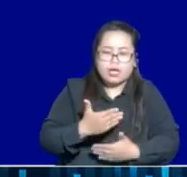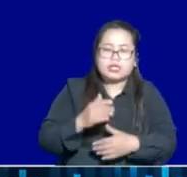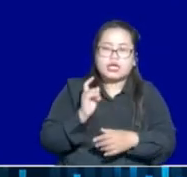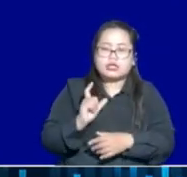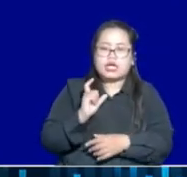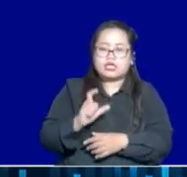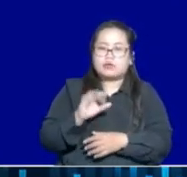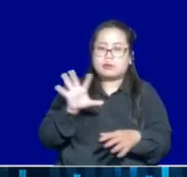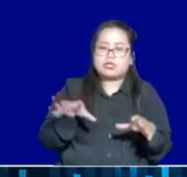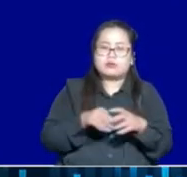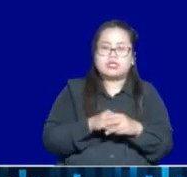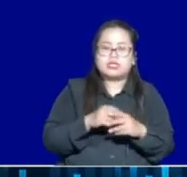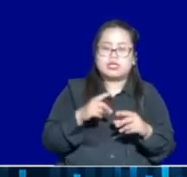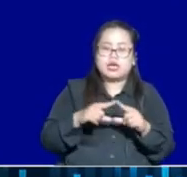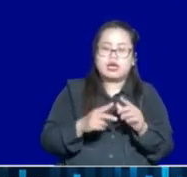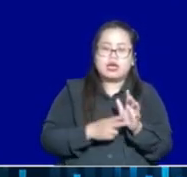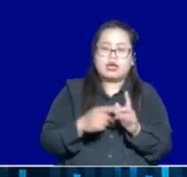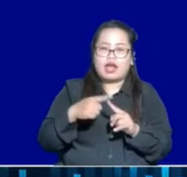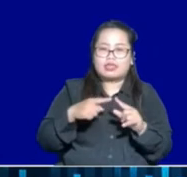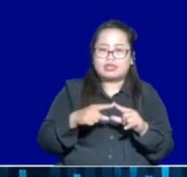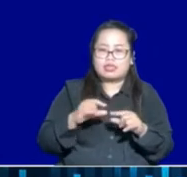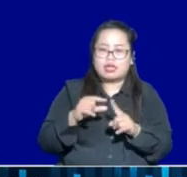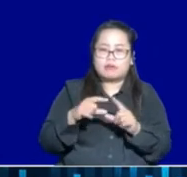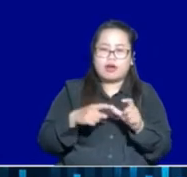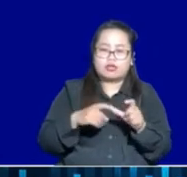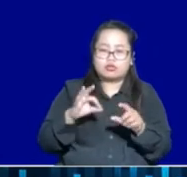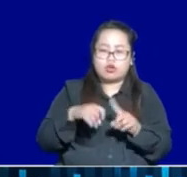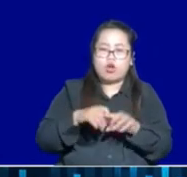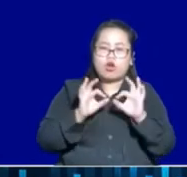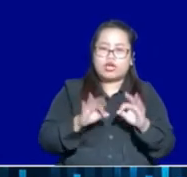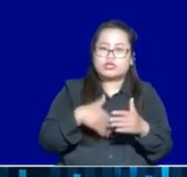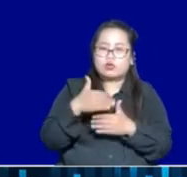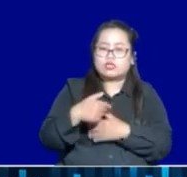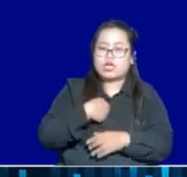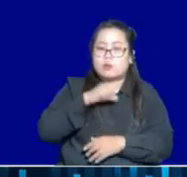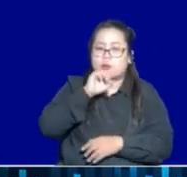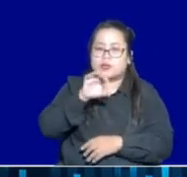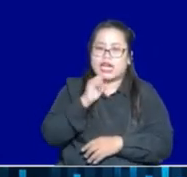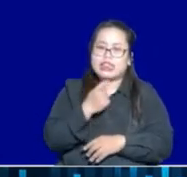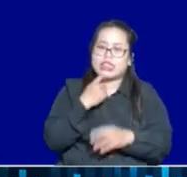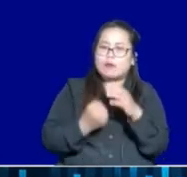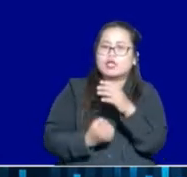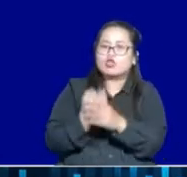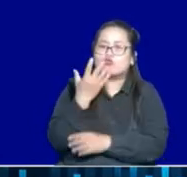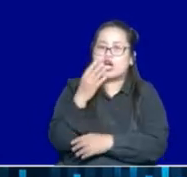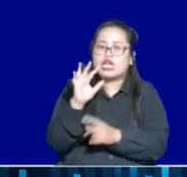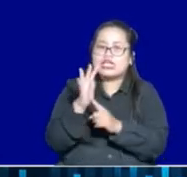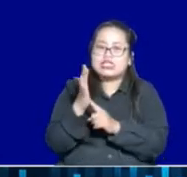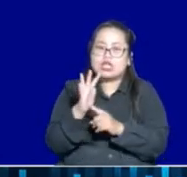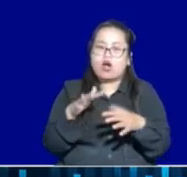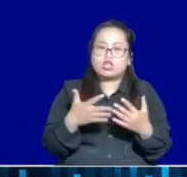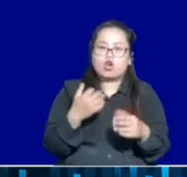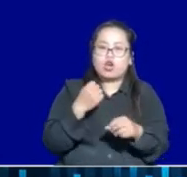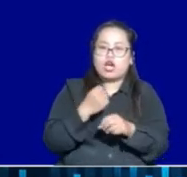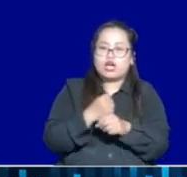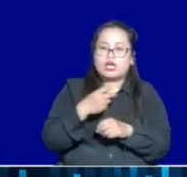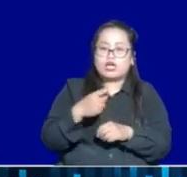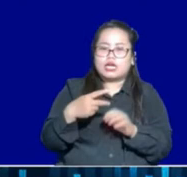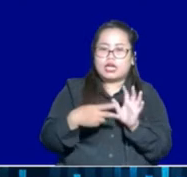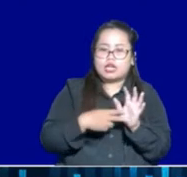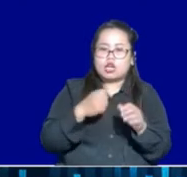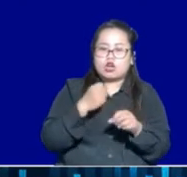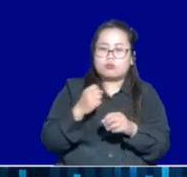I want to say something about green growth. I saw also Indonesia very much discussed in the context of